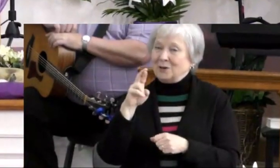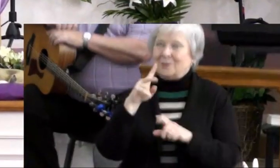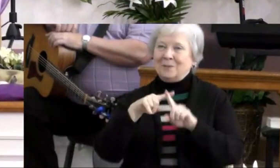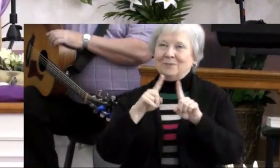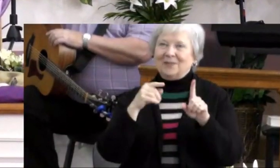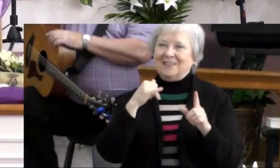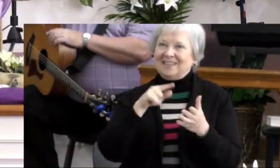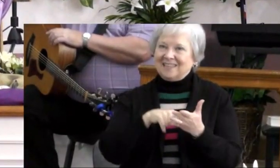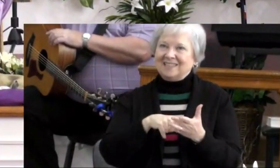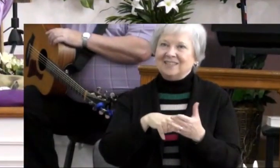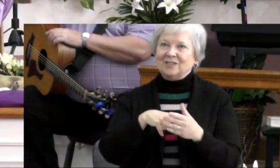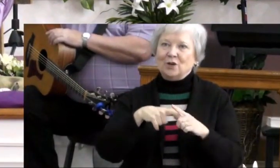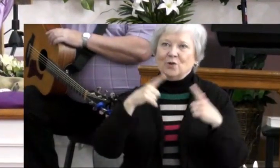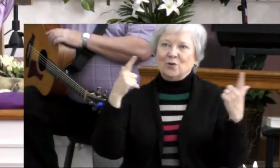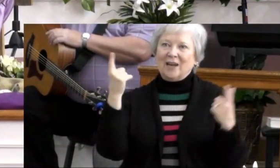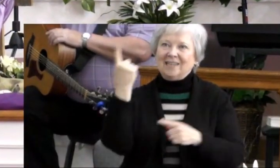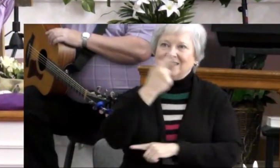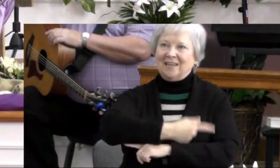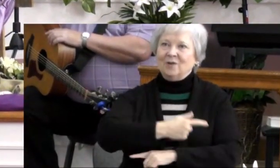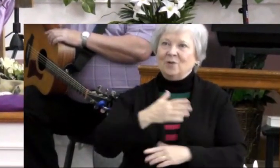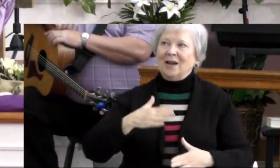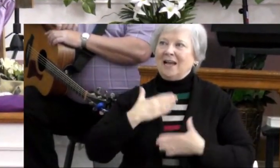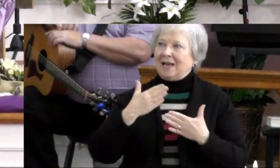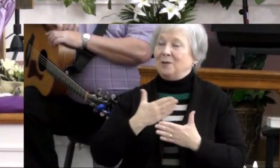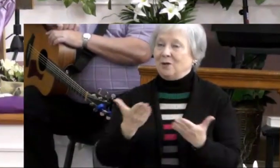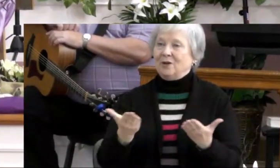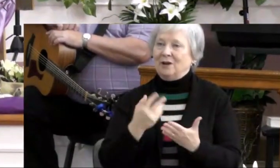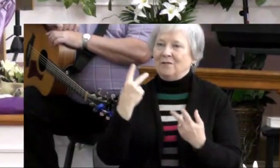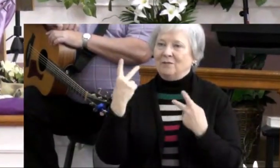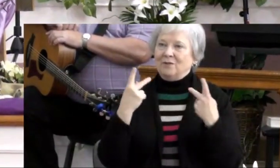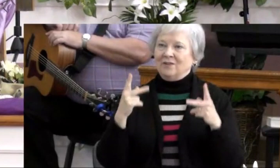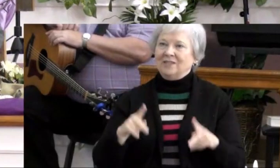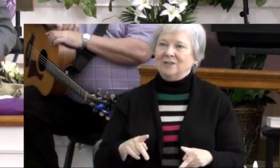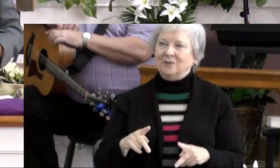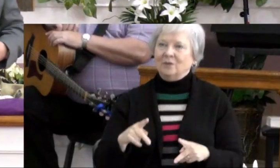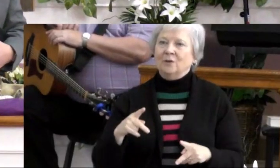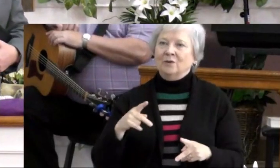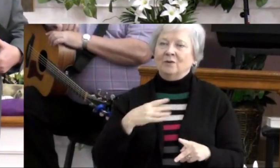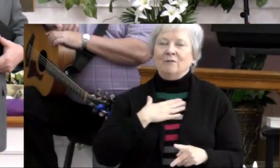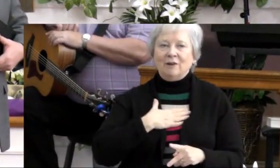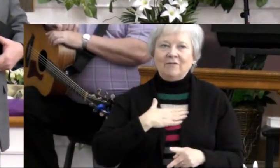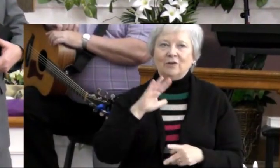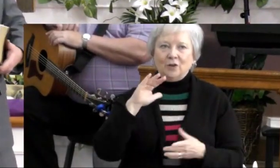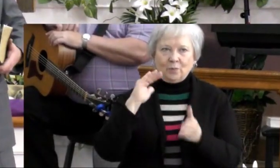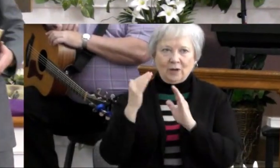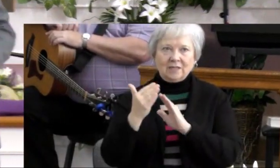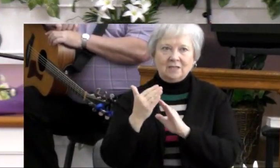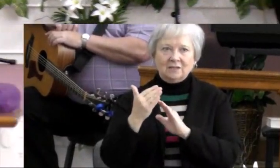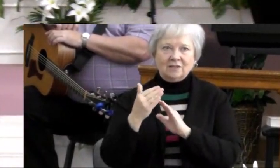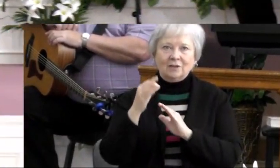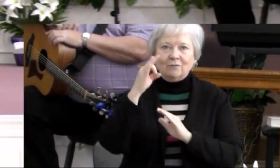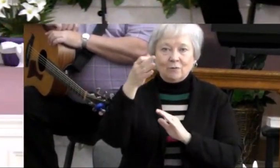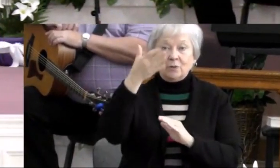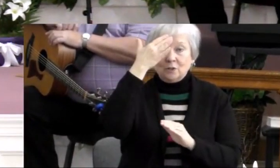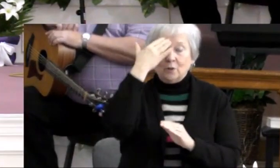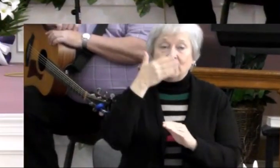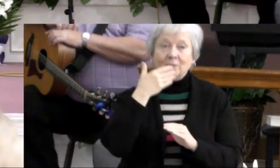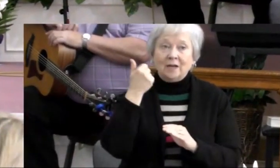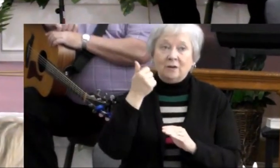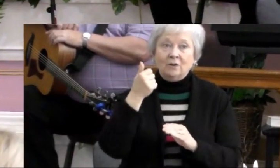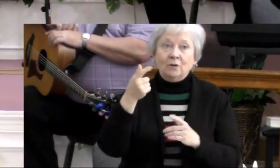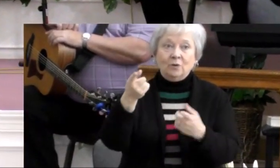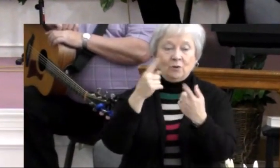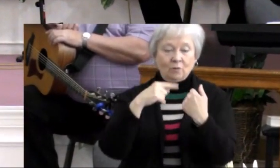day. We're glad that you're here. If you're a guest with us, we're extremely grateful for your presence and look forward to getting to know you better. When you came in, you should have been given a